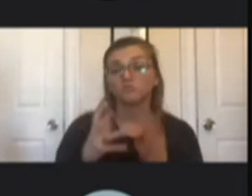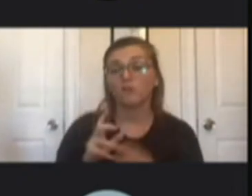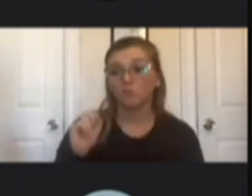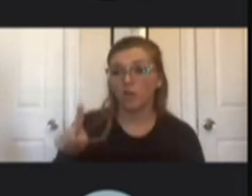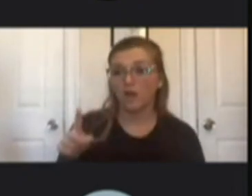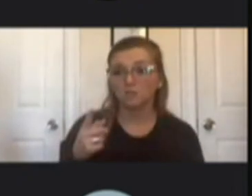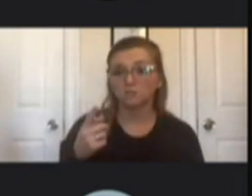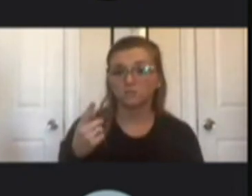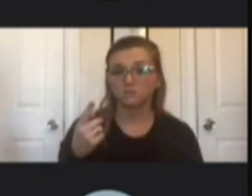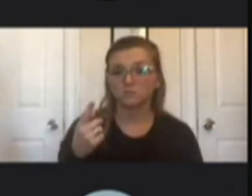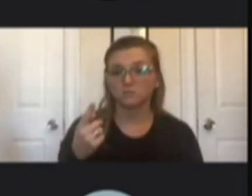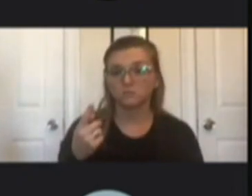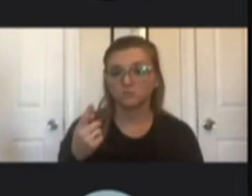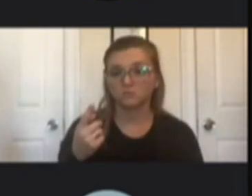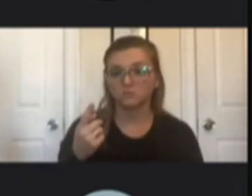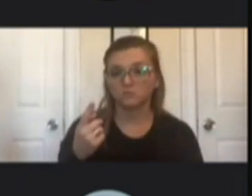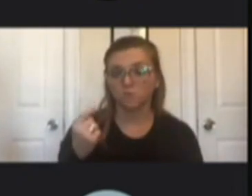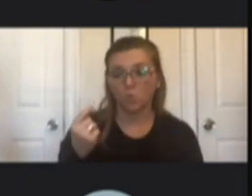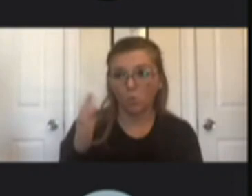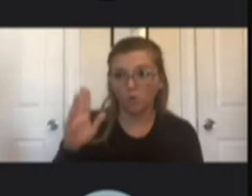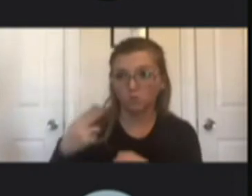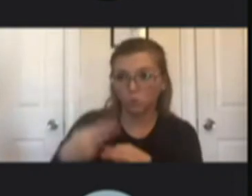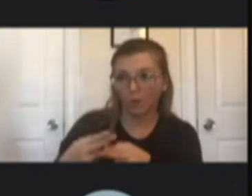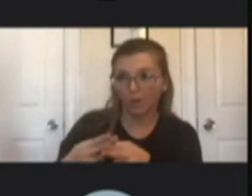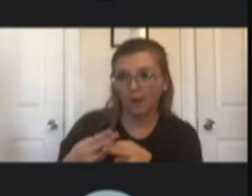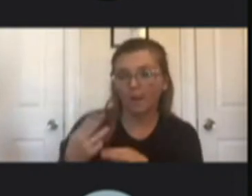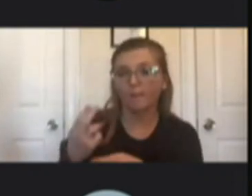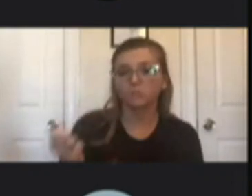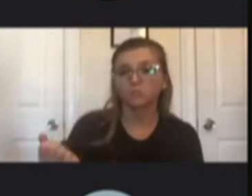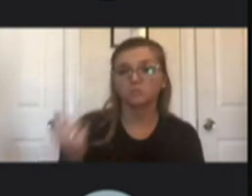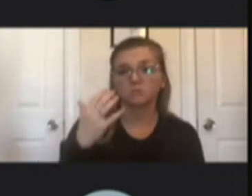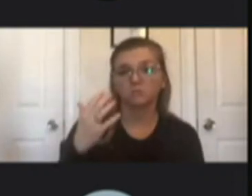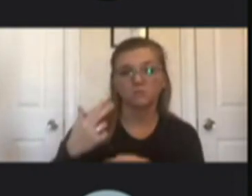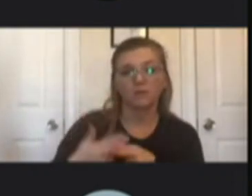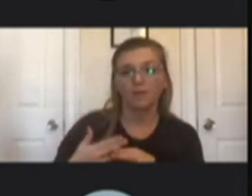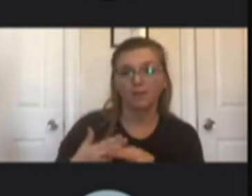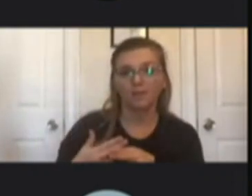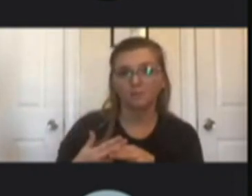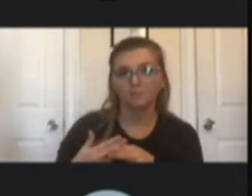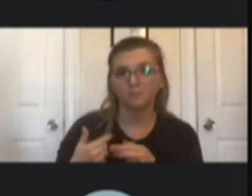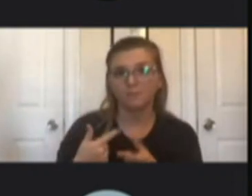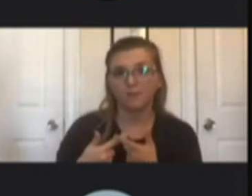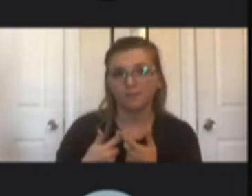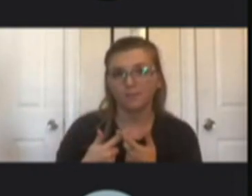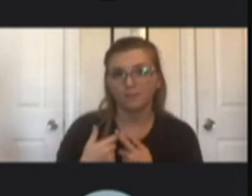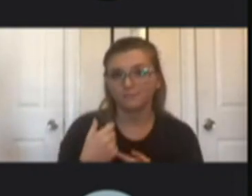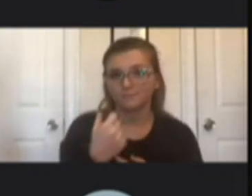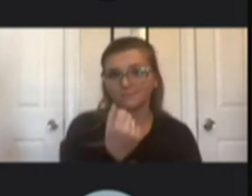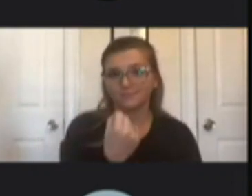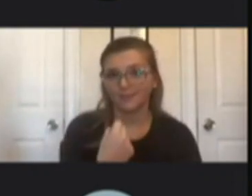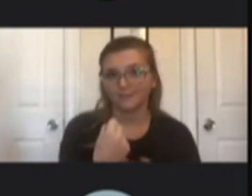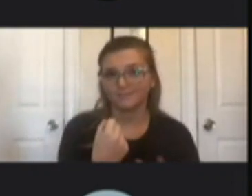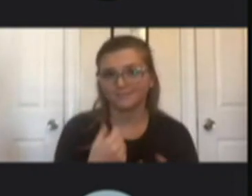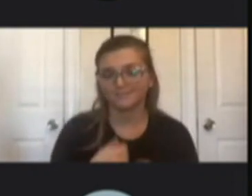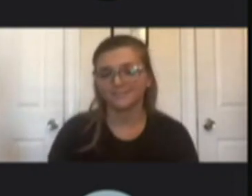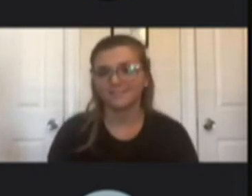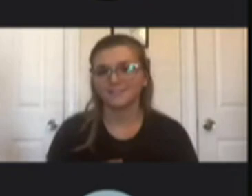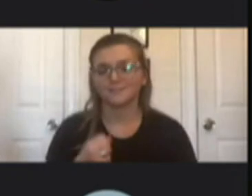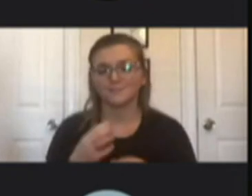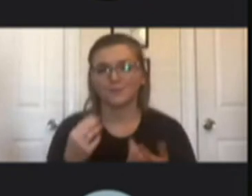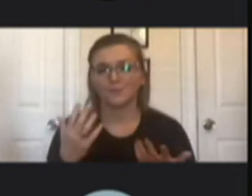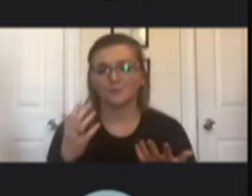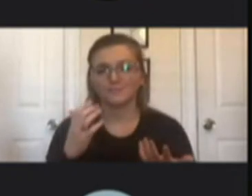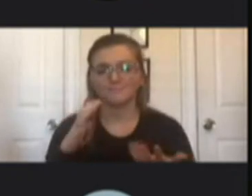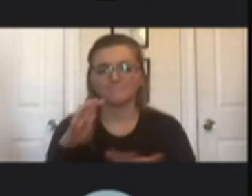her and gave my name instead, she just said yes, which I think as an interim solution